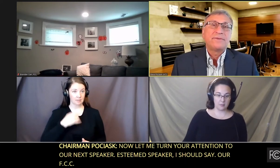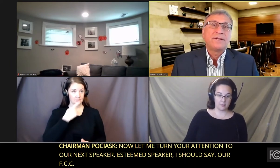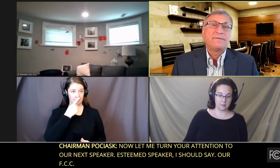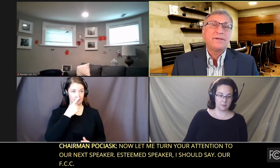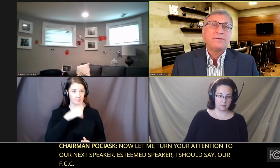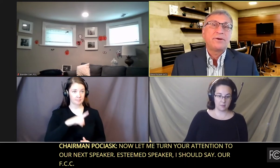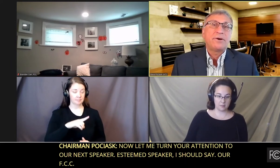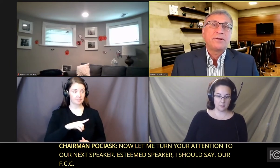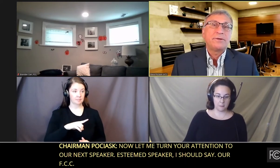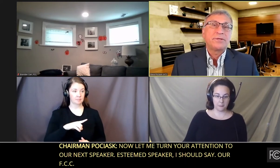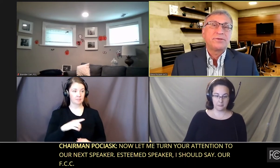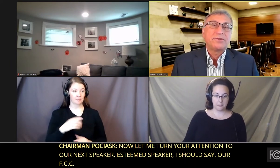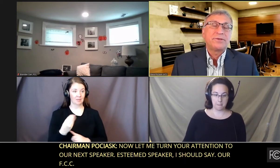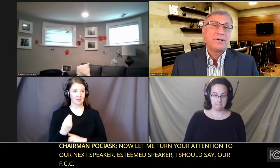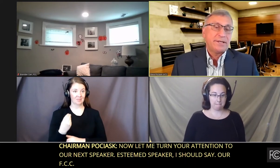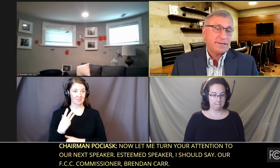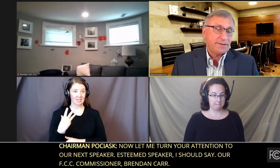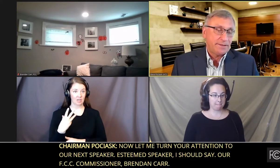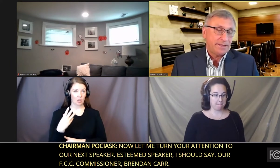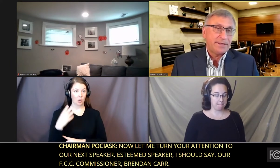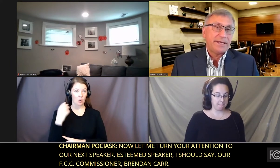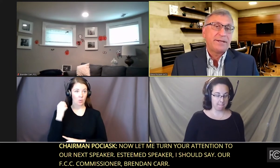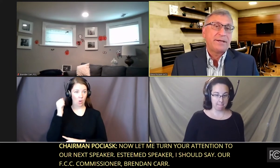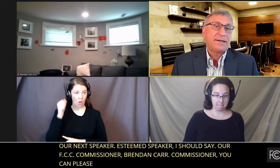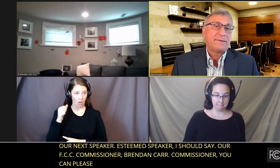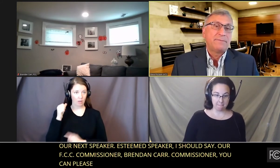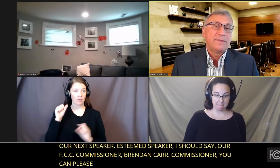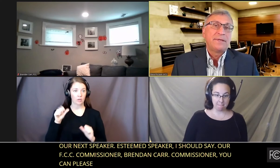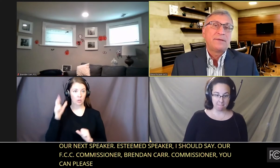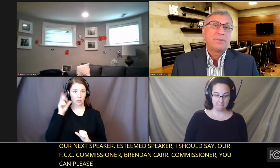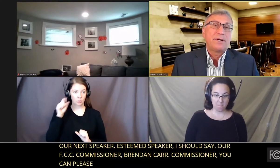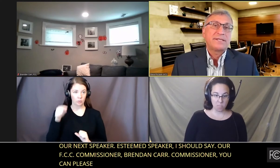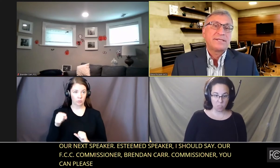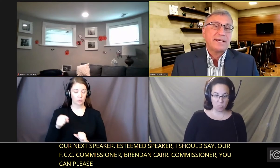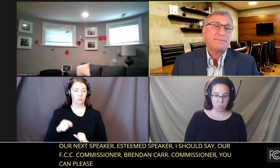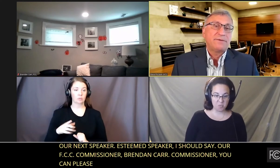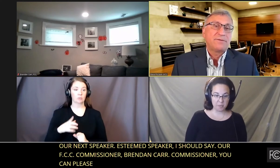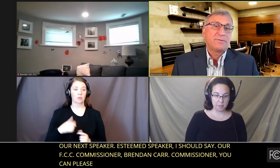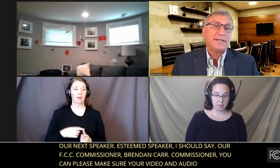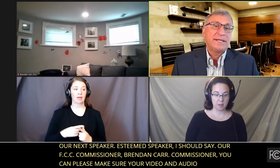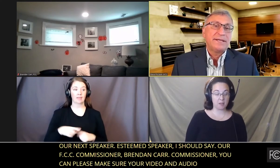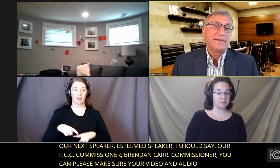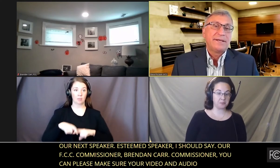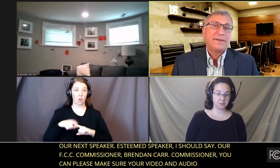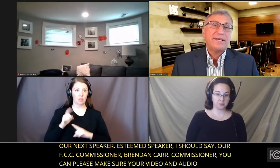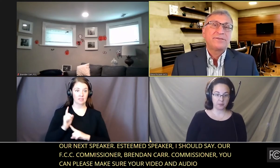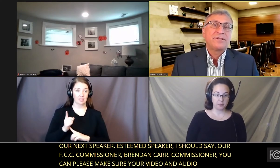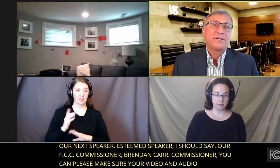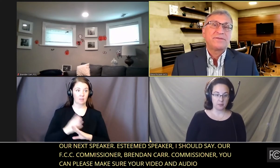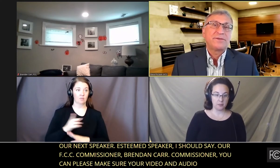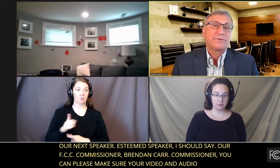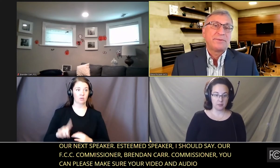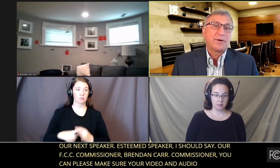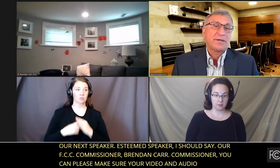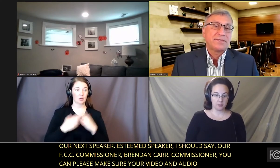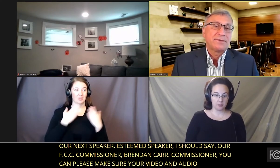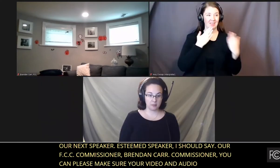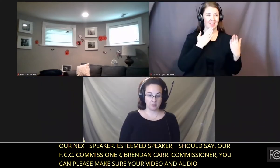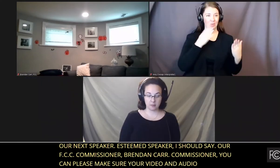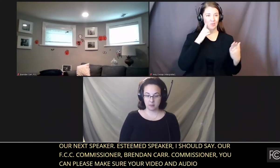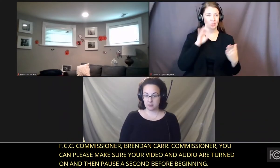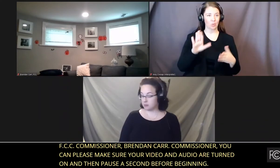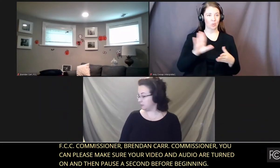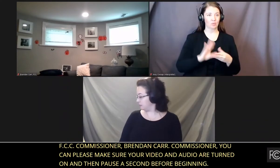your video and audio are turned on, and then pause a second before beginning. Thank you so much for your